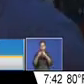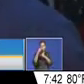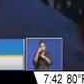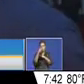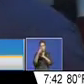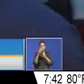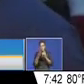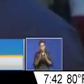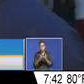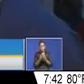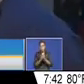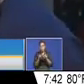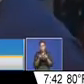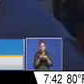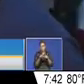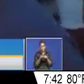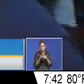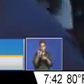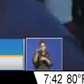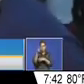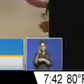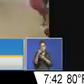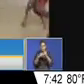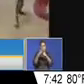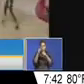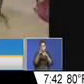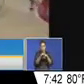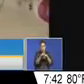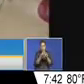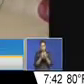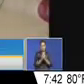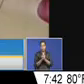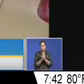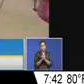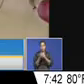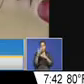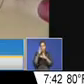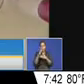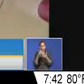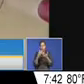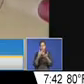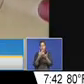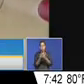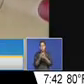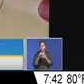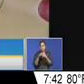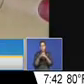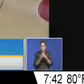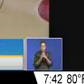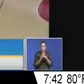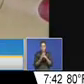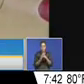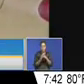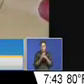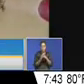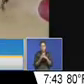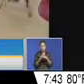Leah Leggett. Also, she's a junior boxer also. After getting off to a good start on the season by knocking off Mississippi Valley